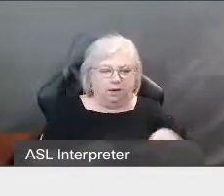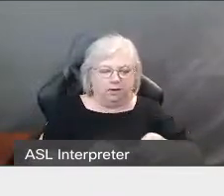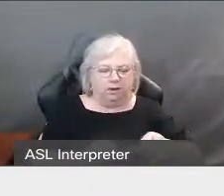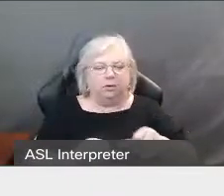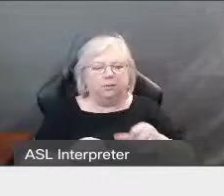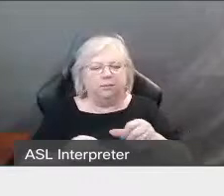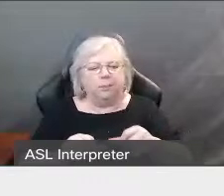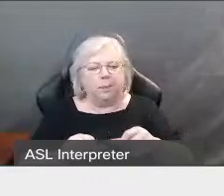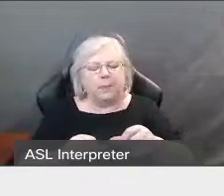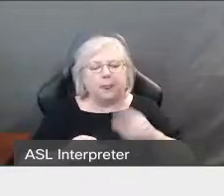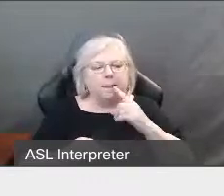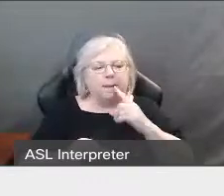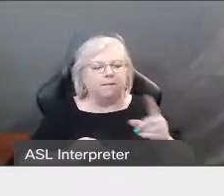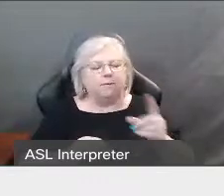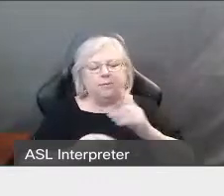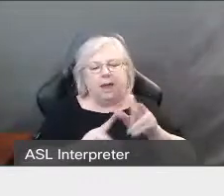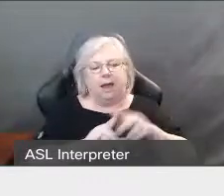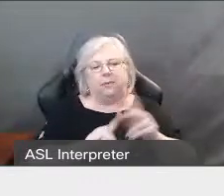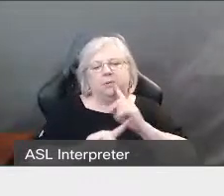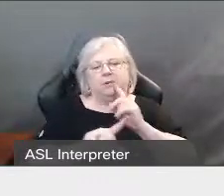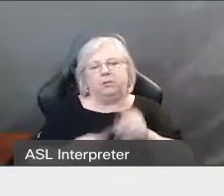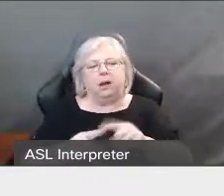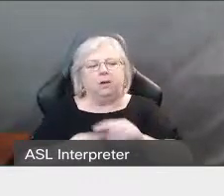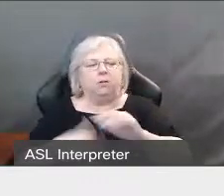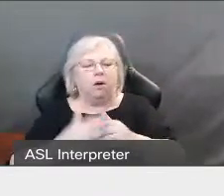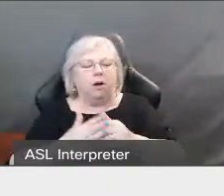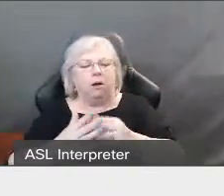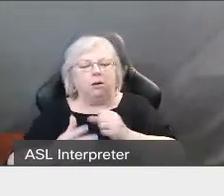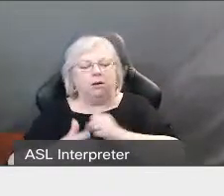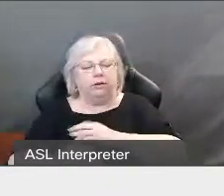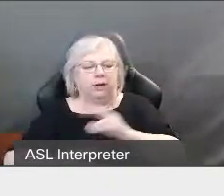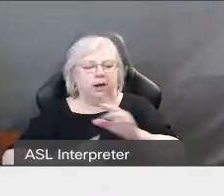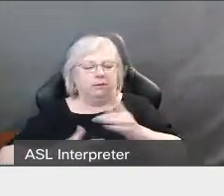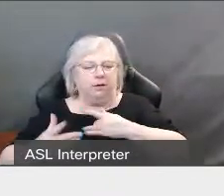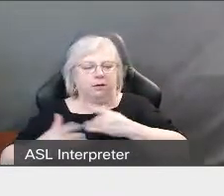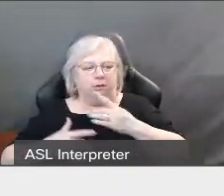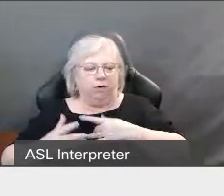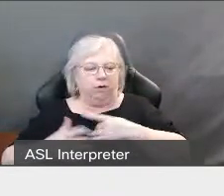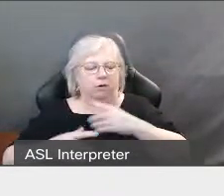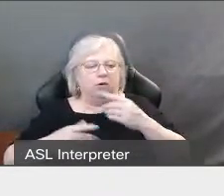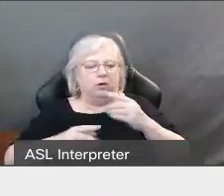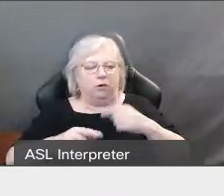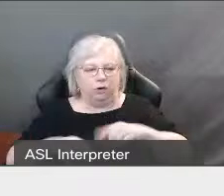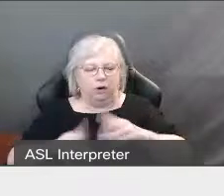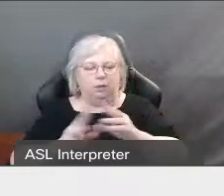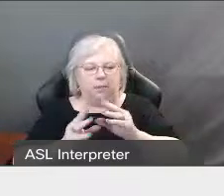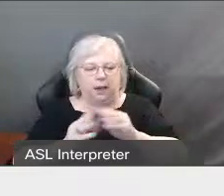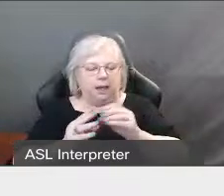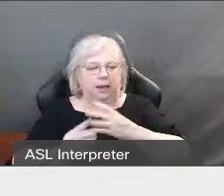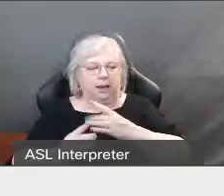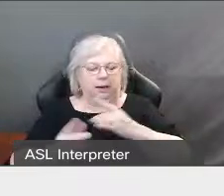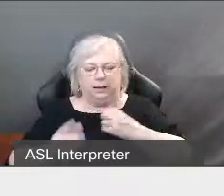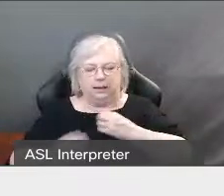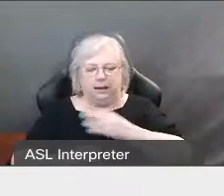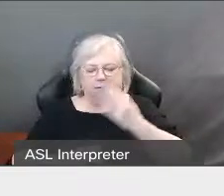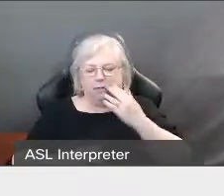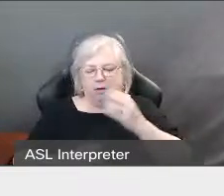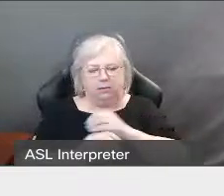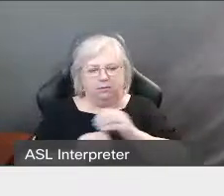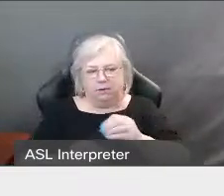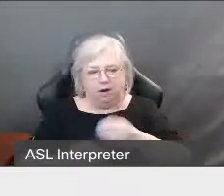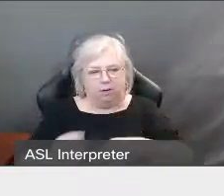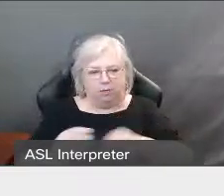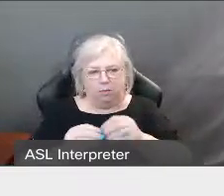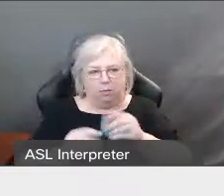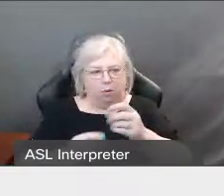issues raised during staff's review of the application, and to staff's knowledge, there are no outstanding issues. Staff is supportive of the requested conditional use permit to